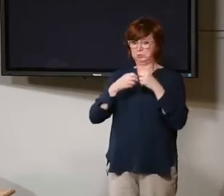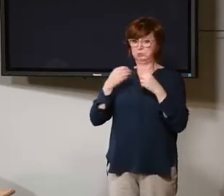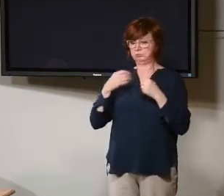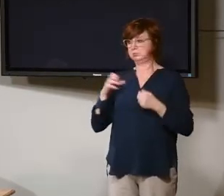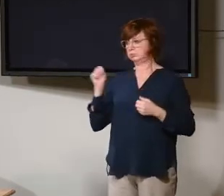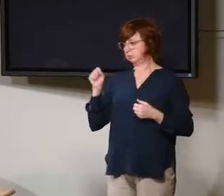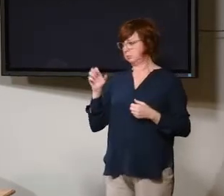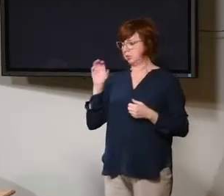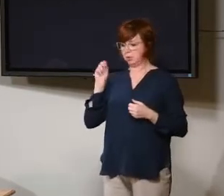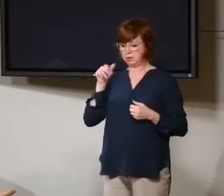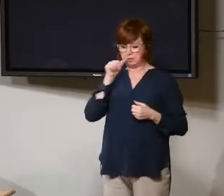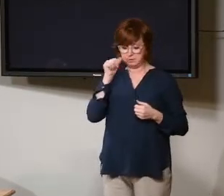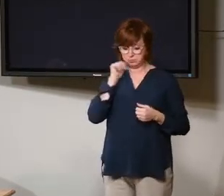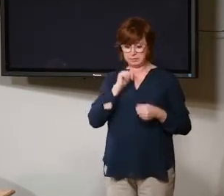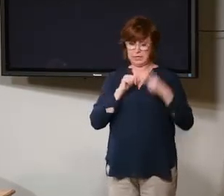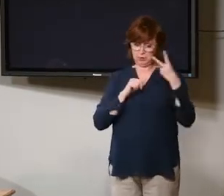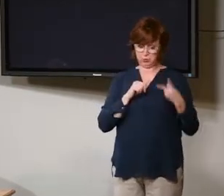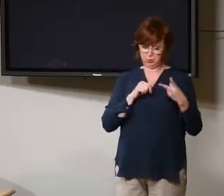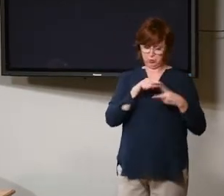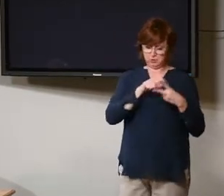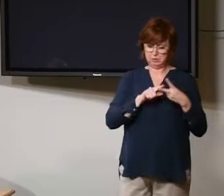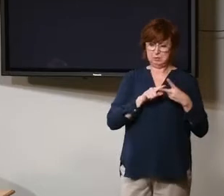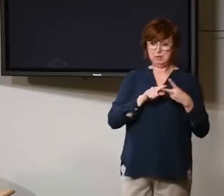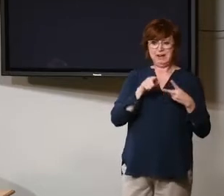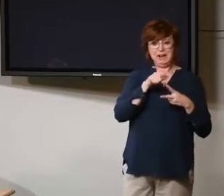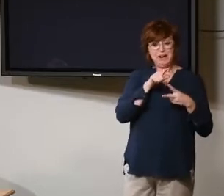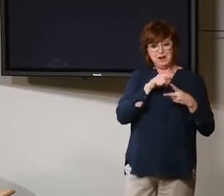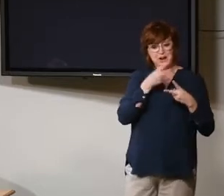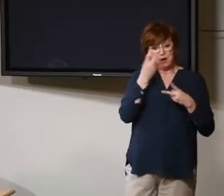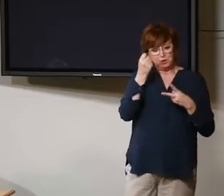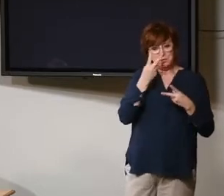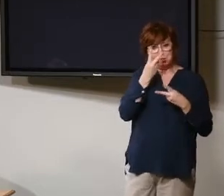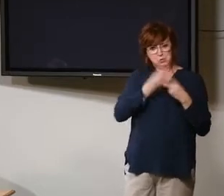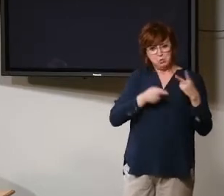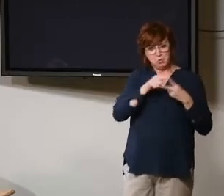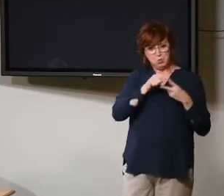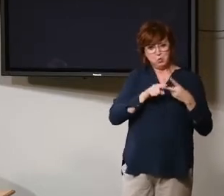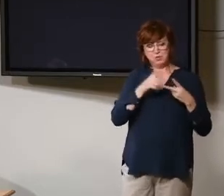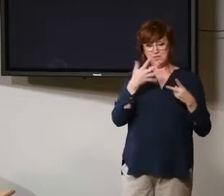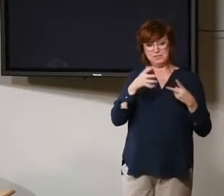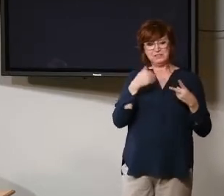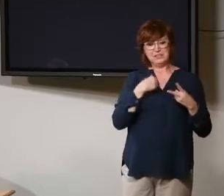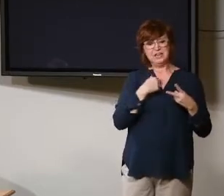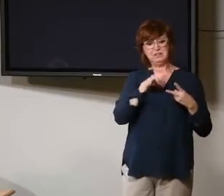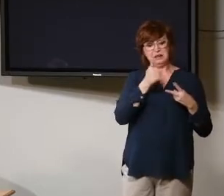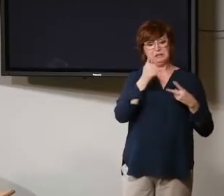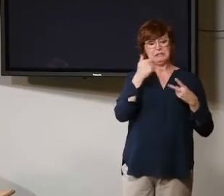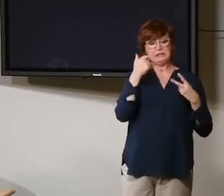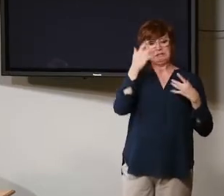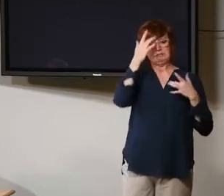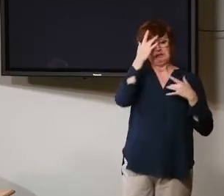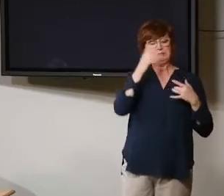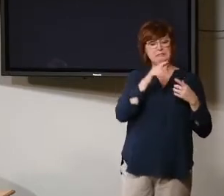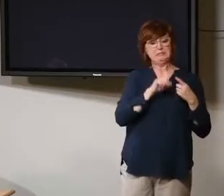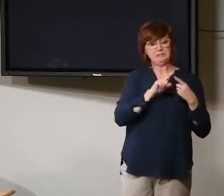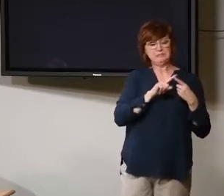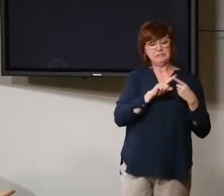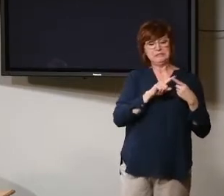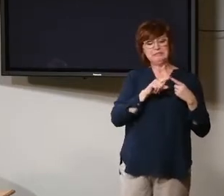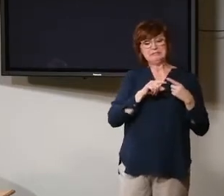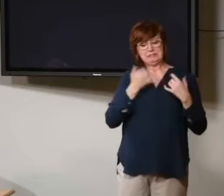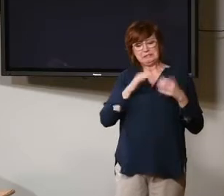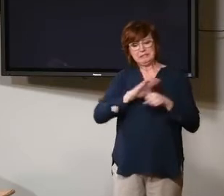2 hospitalizations, primarily due to underlying risk factors. Today, our updated information is that we